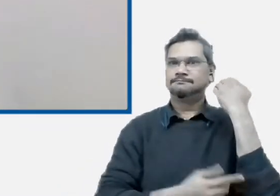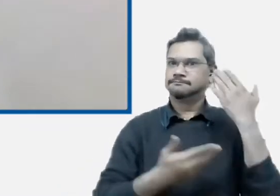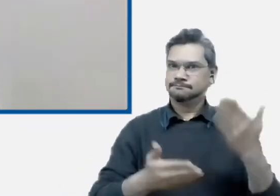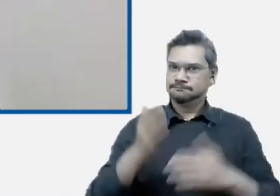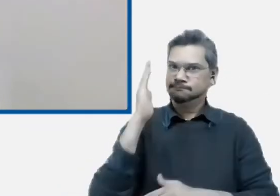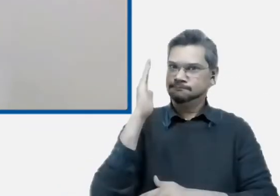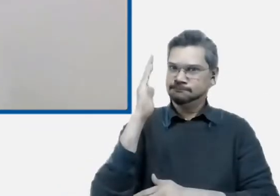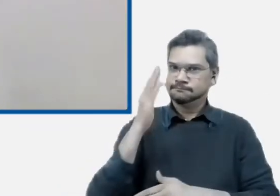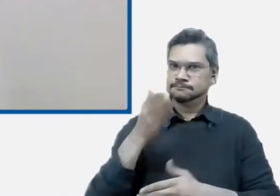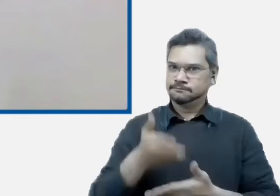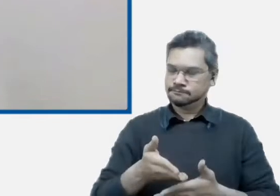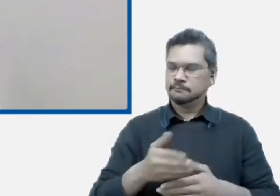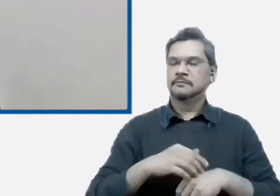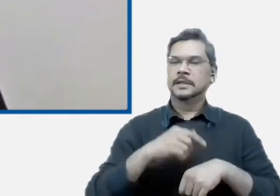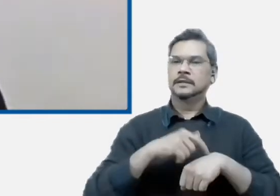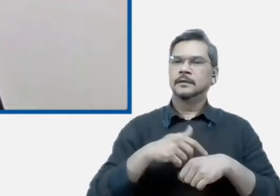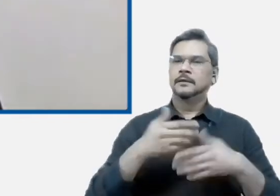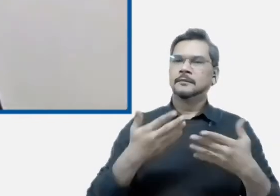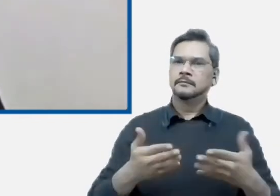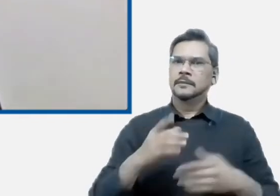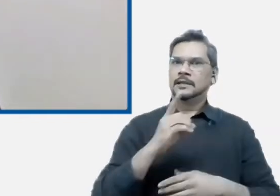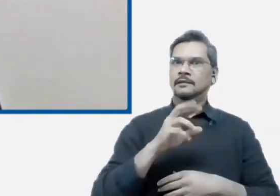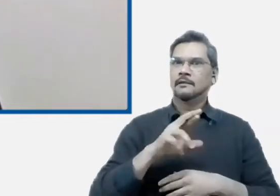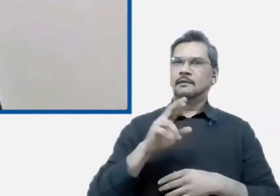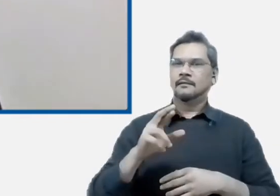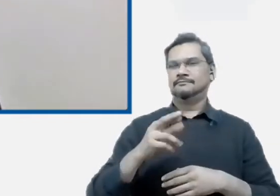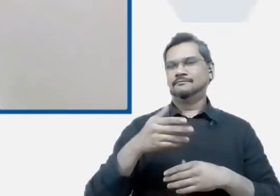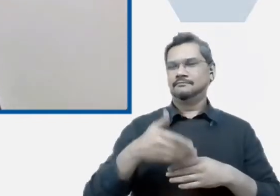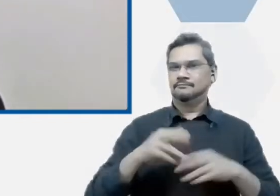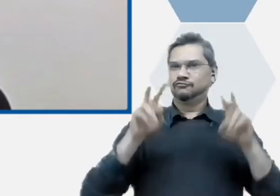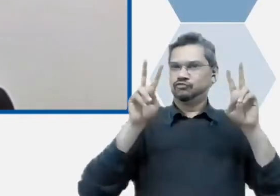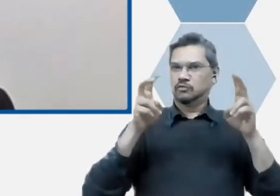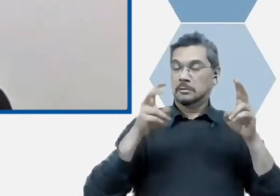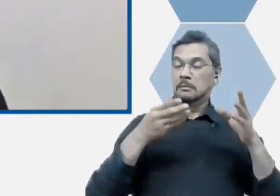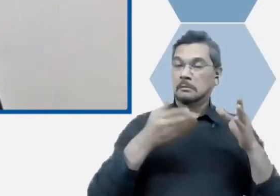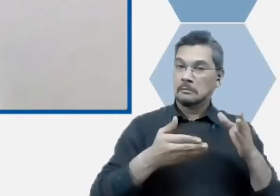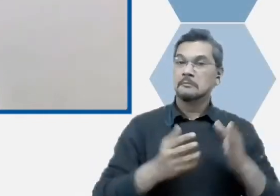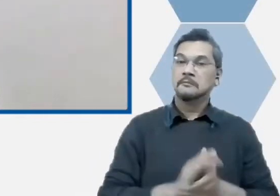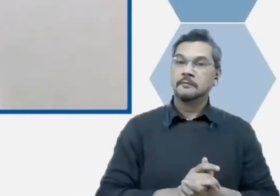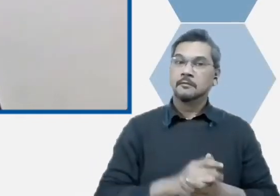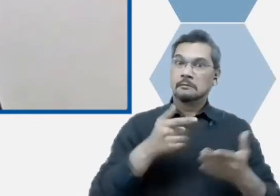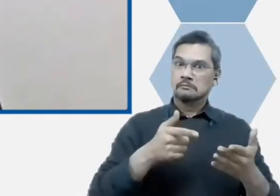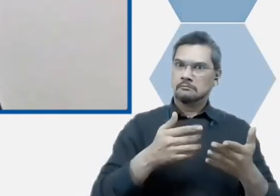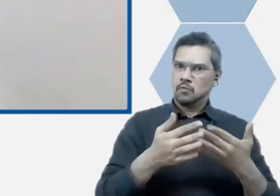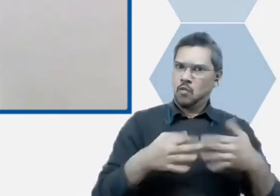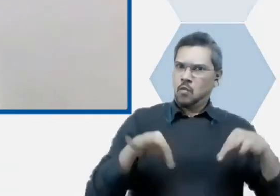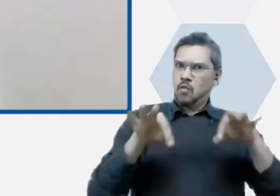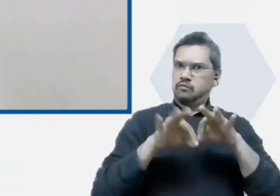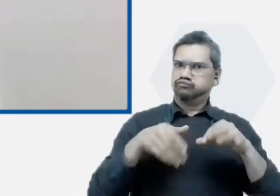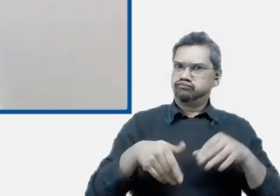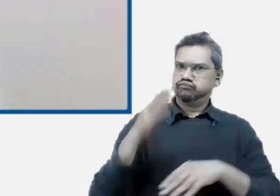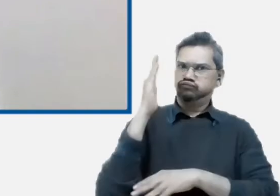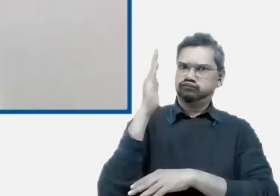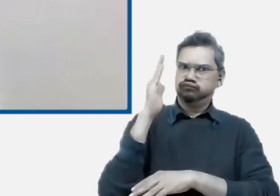Africa, and it's a critical session because we will be discussing or sharing with you and hopefully hearing from you